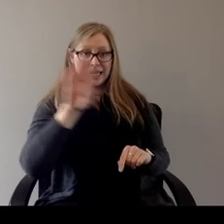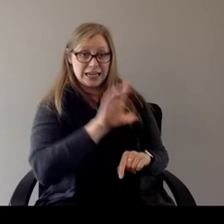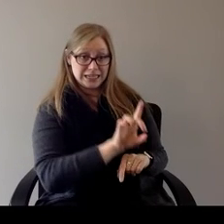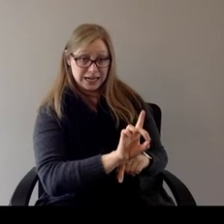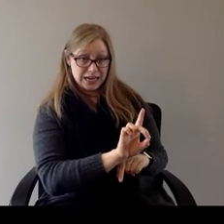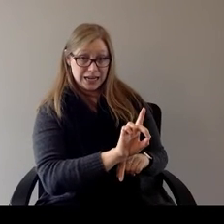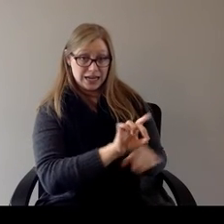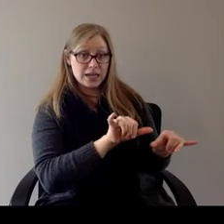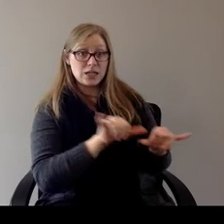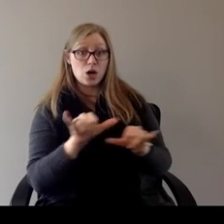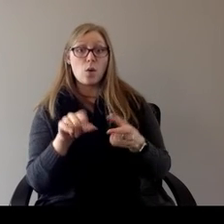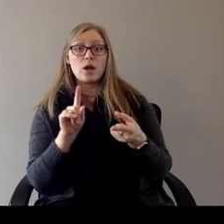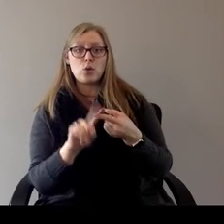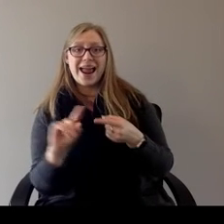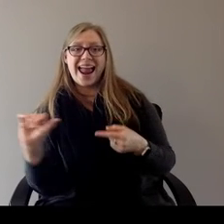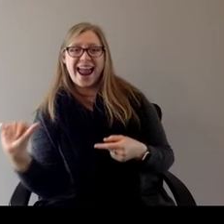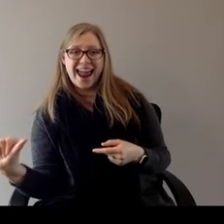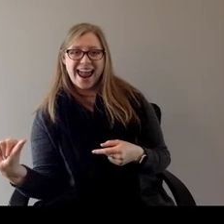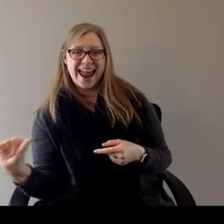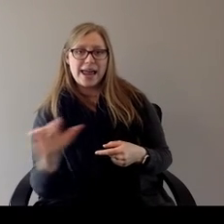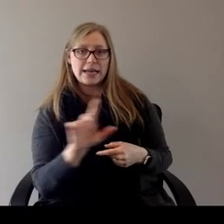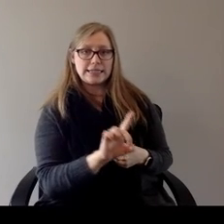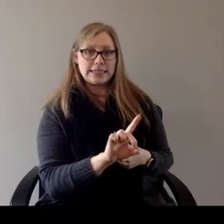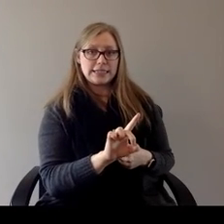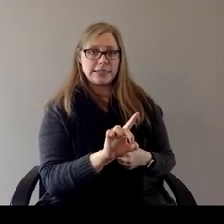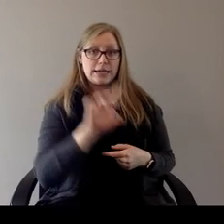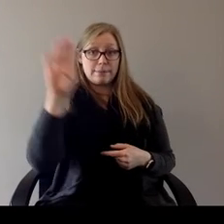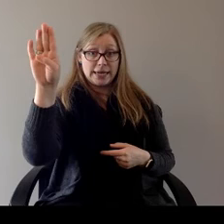So it's congruent to angle